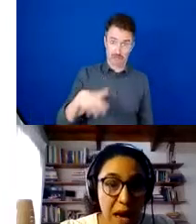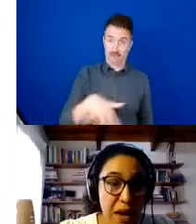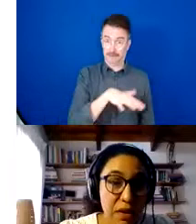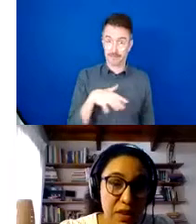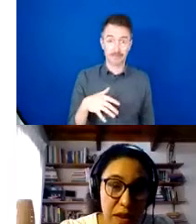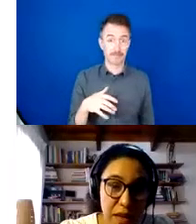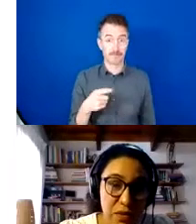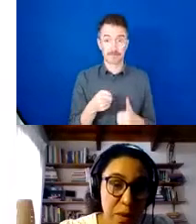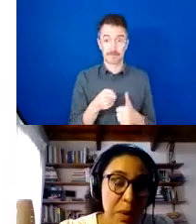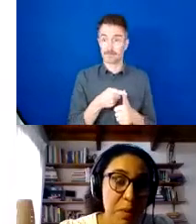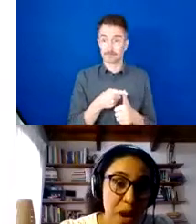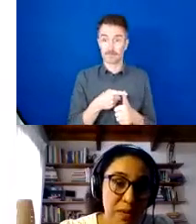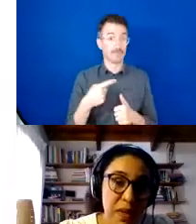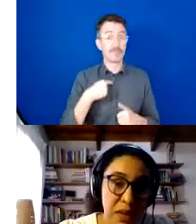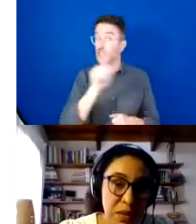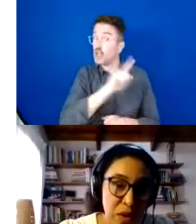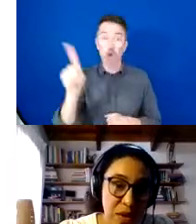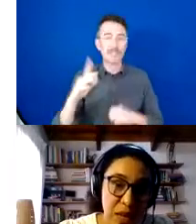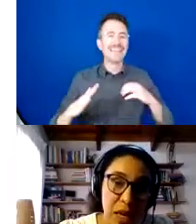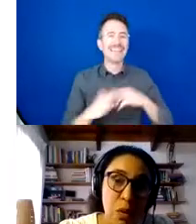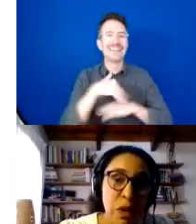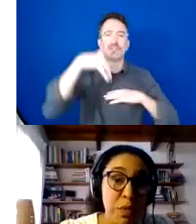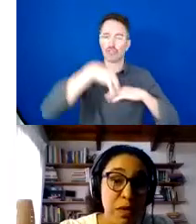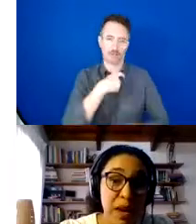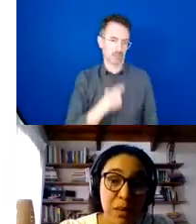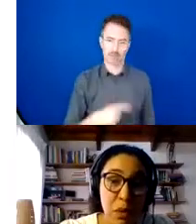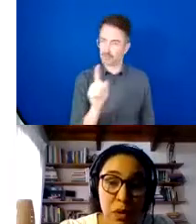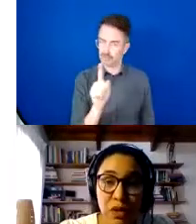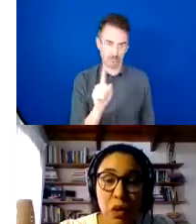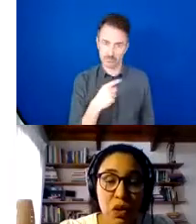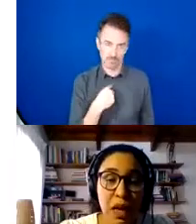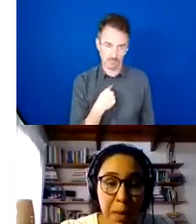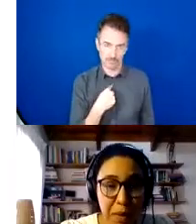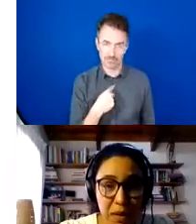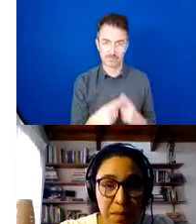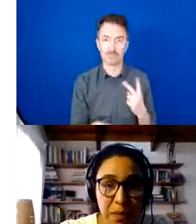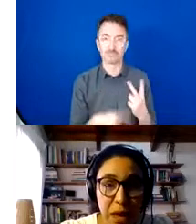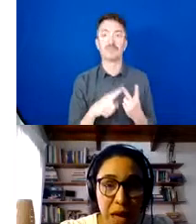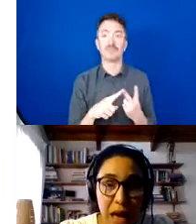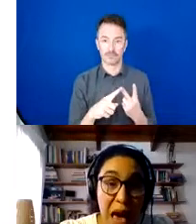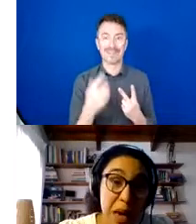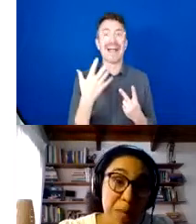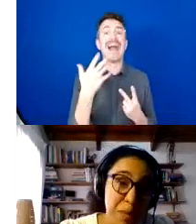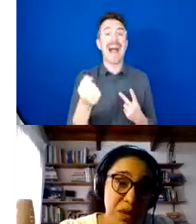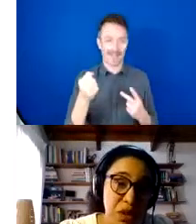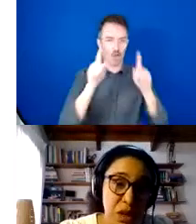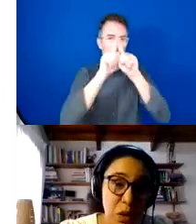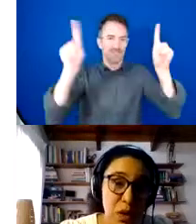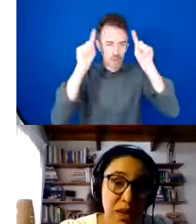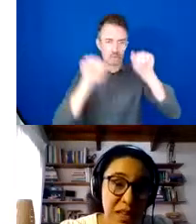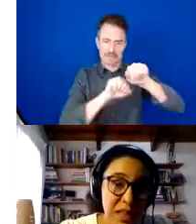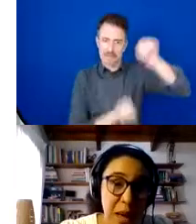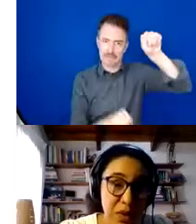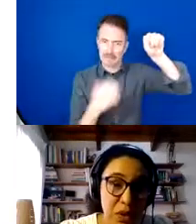have higher studies from a private university, which provides me with a social capital. I am in a position